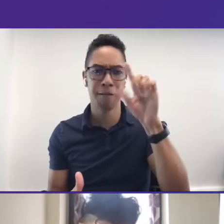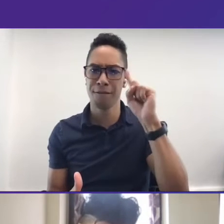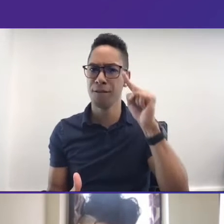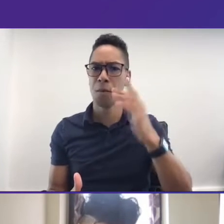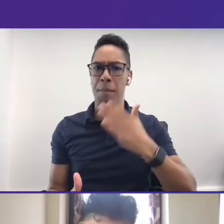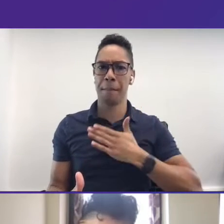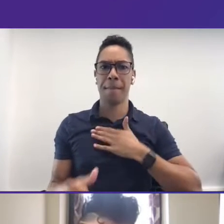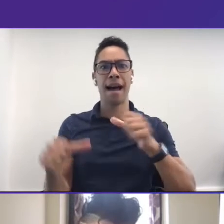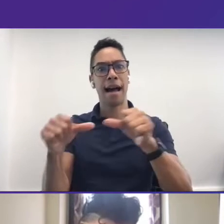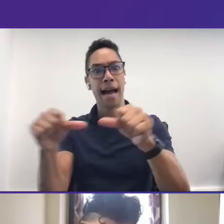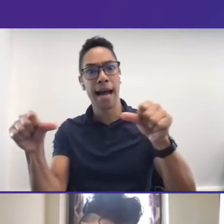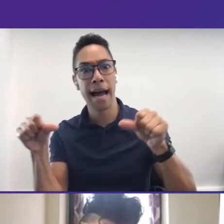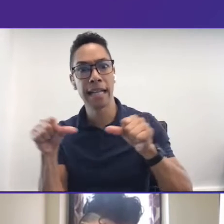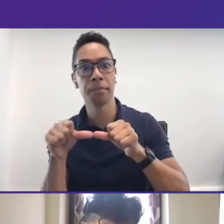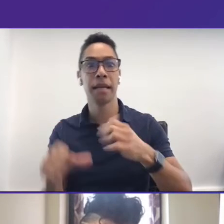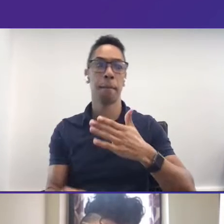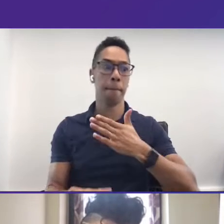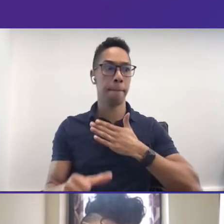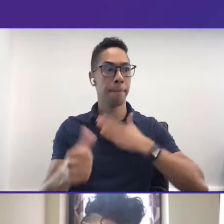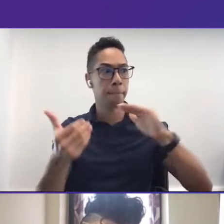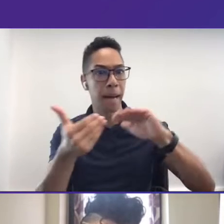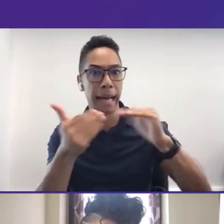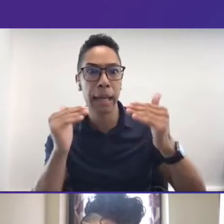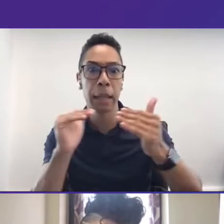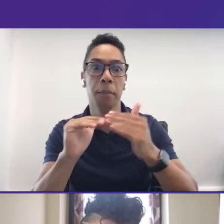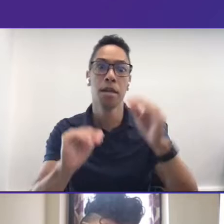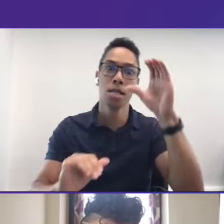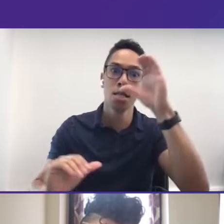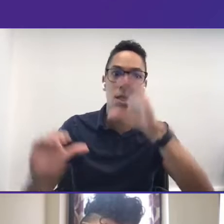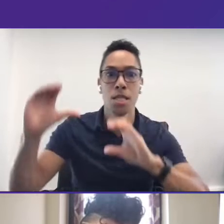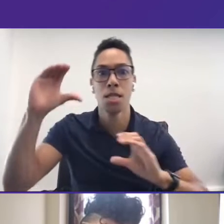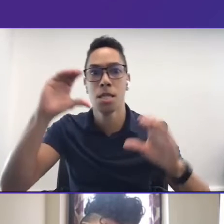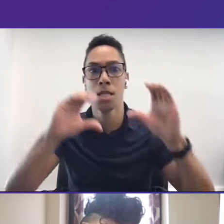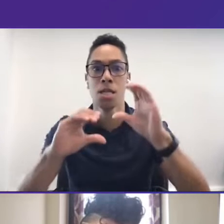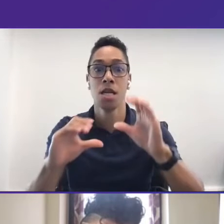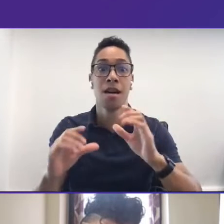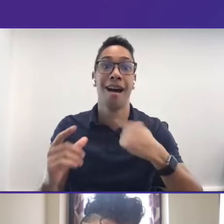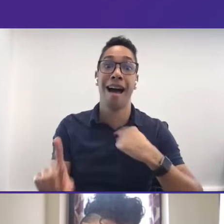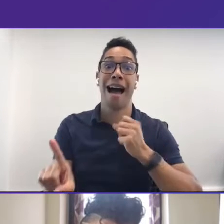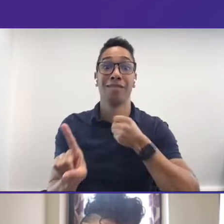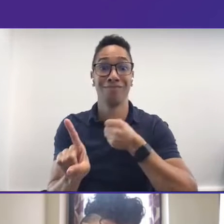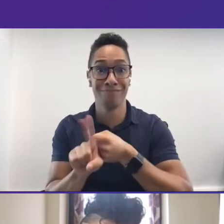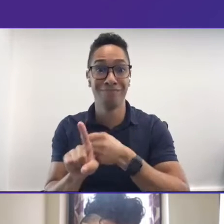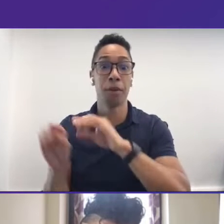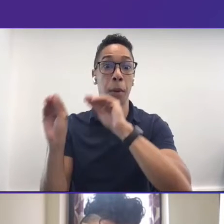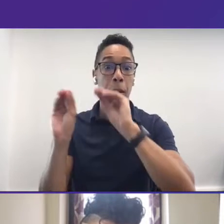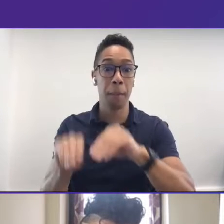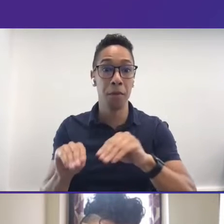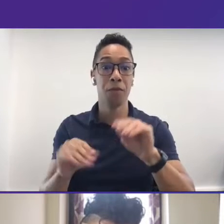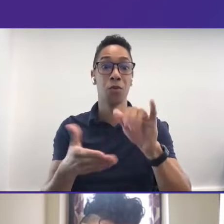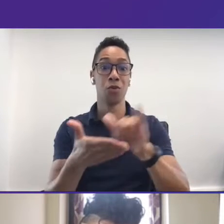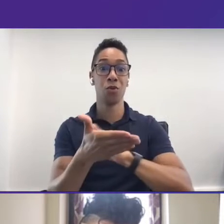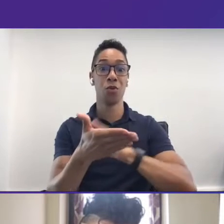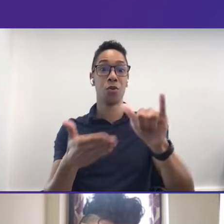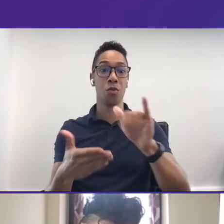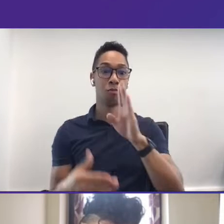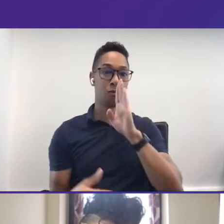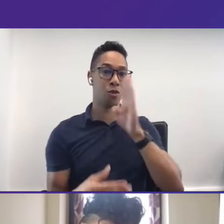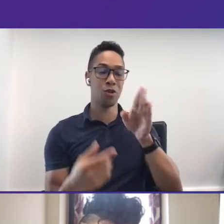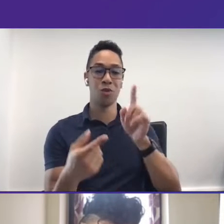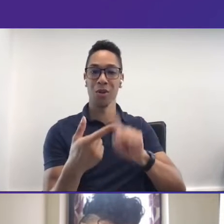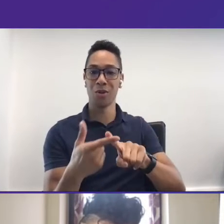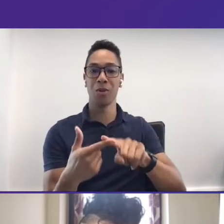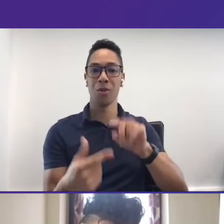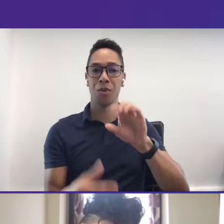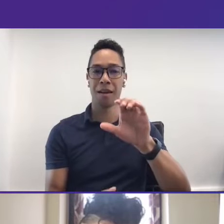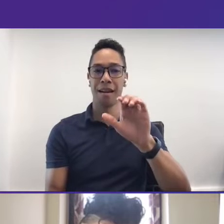spaces, find my communities. I actually landed in New York and went directly to the Cunningham School that